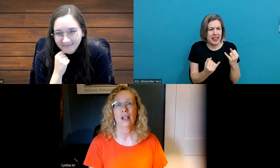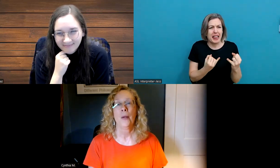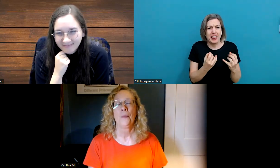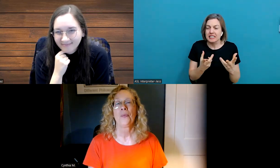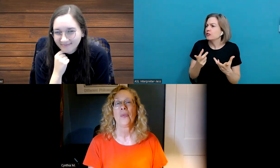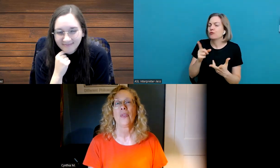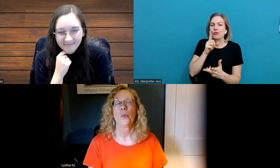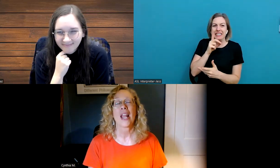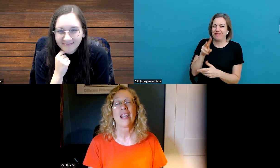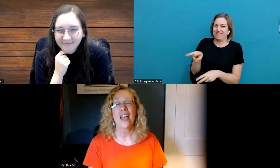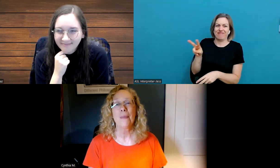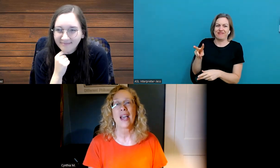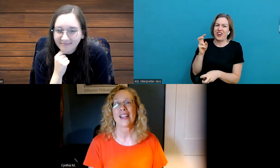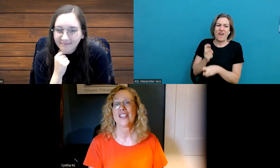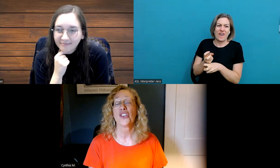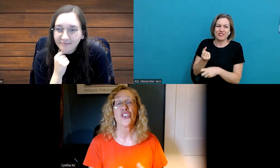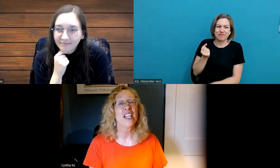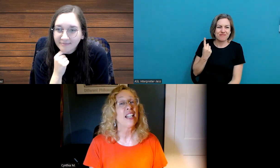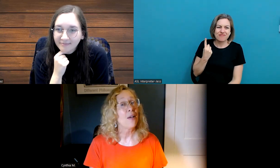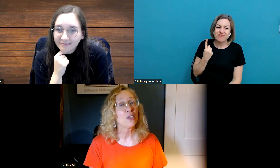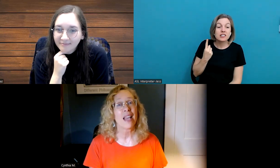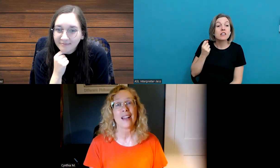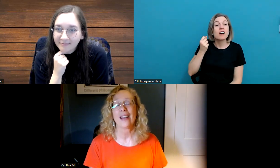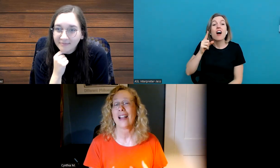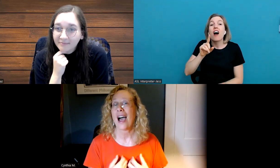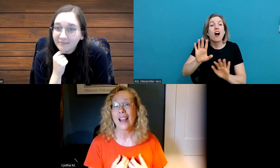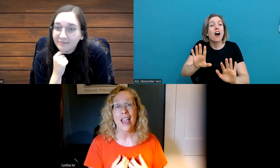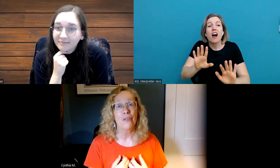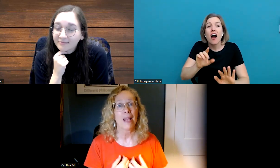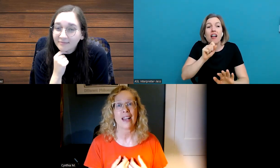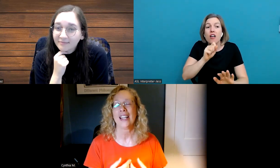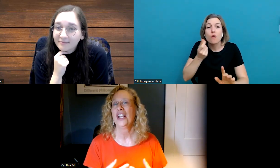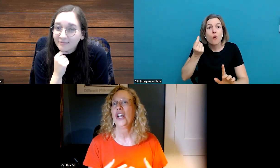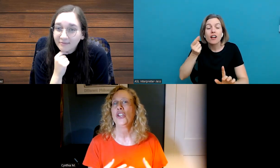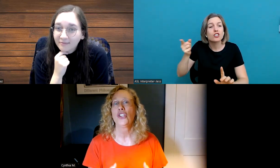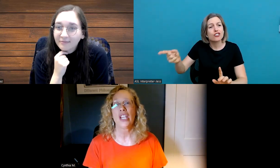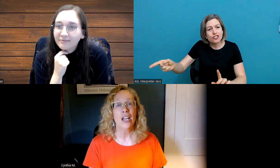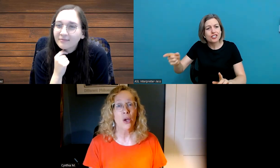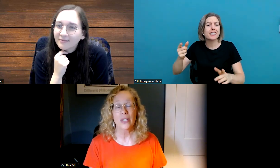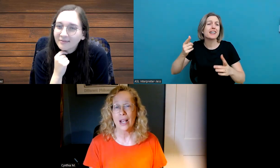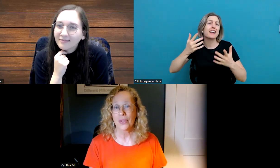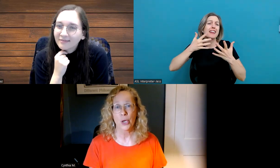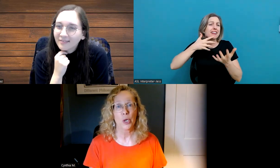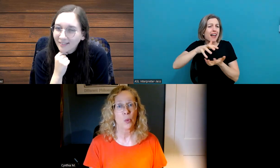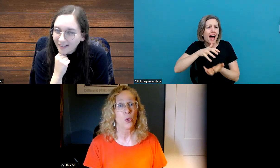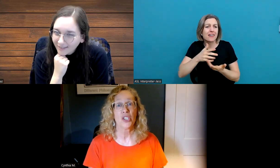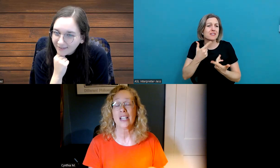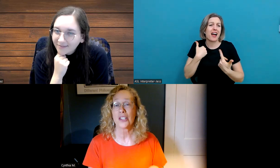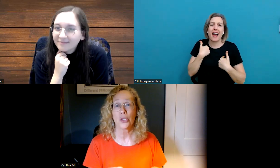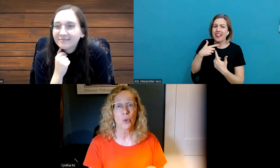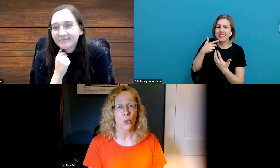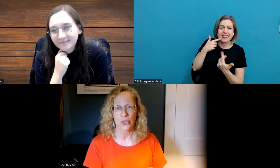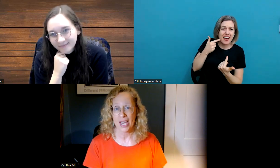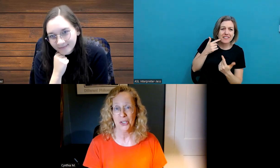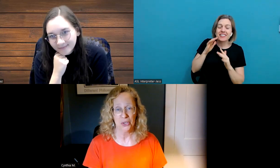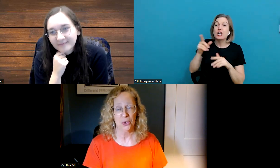difficult. What I love about it is she laughs about it. I laugh about it. She goes out in the hearing world. She can